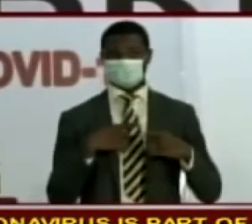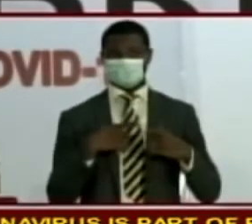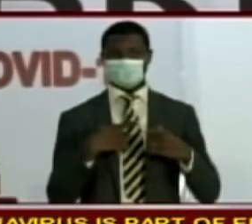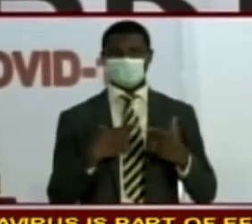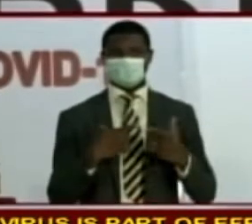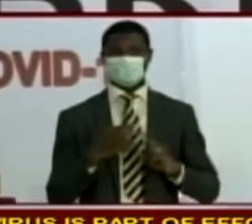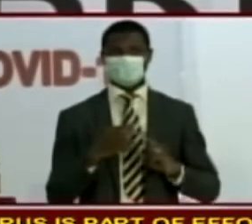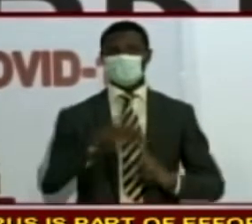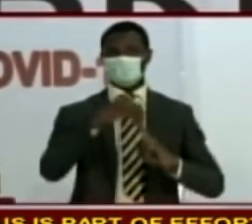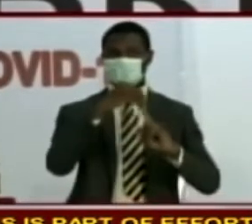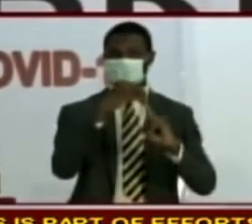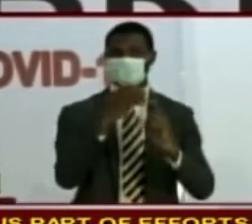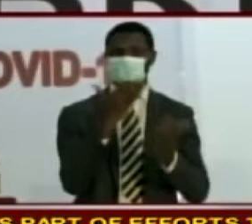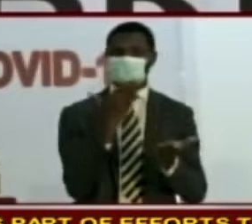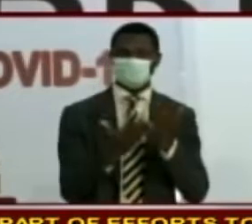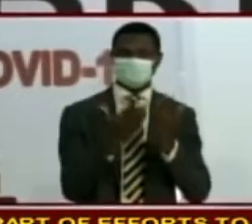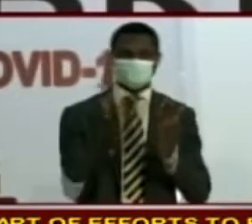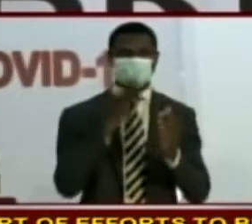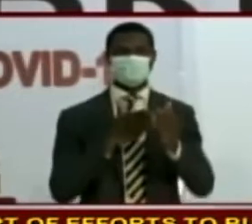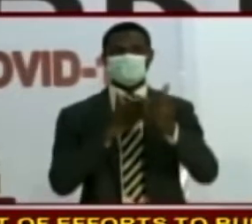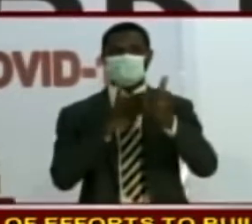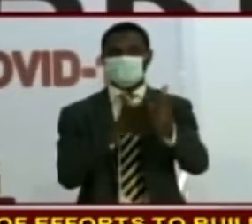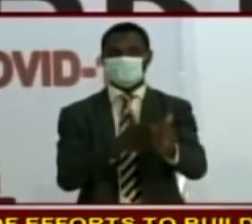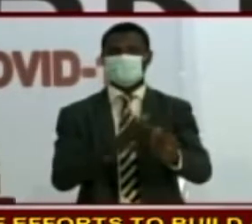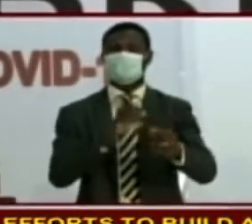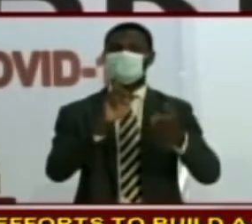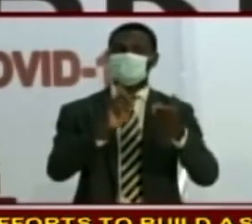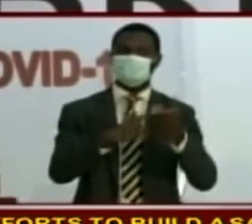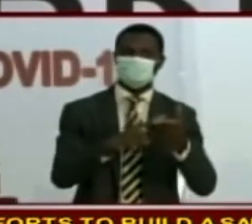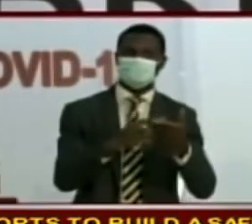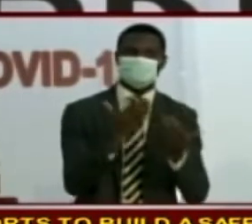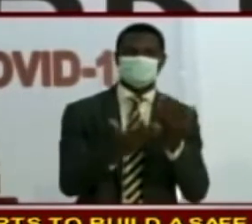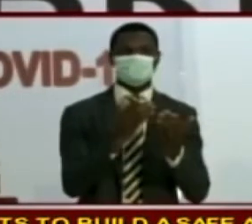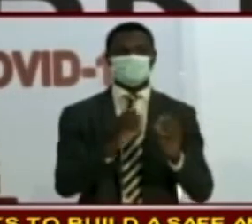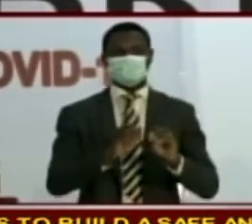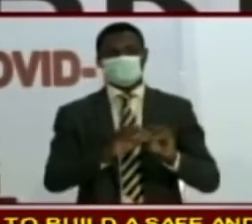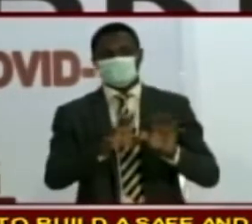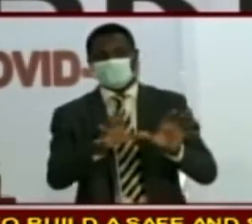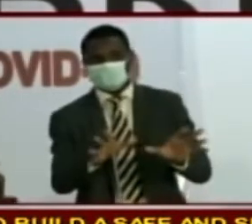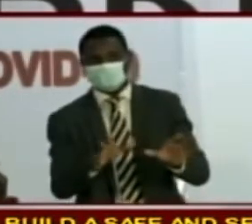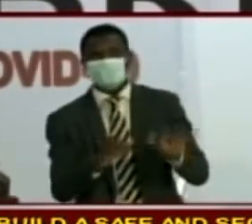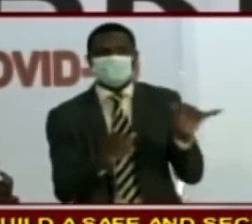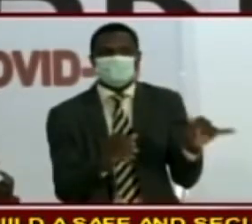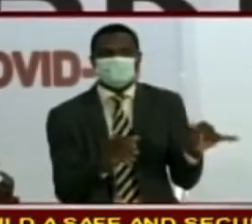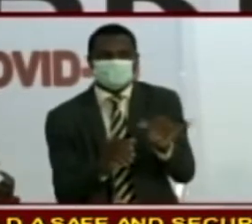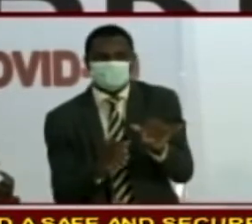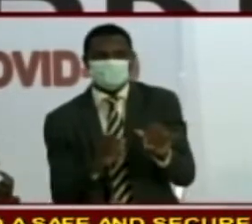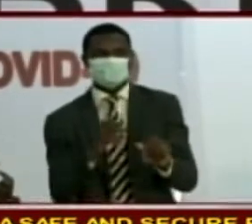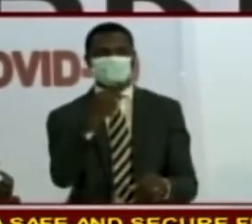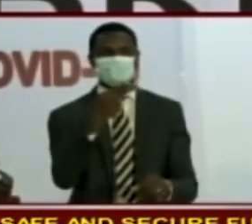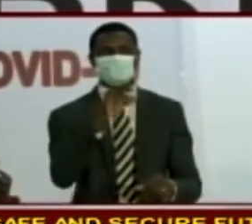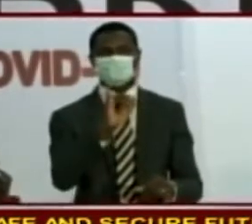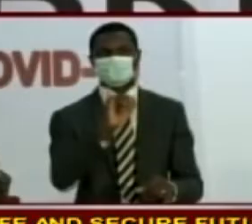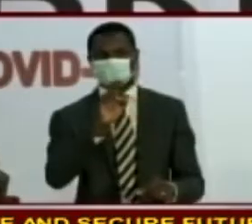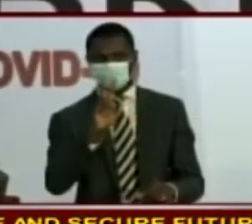to either the virus becoming weaker, such as with HIV, or sometimes it could become